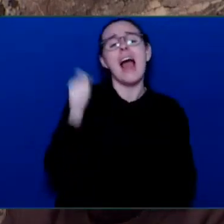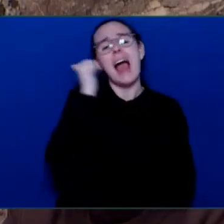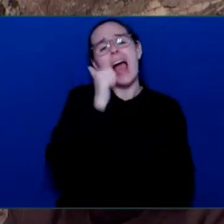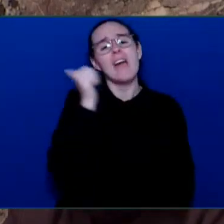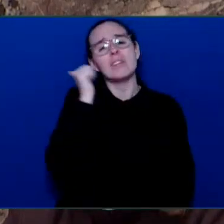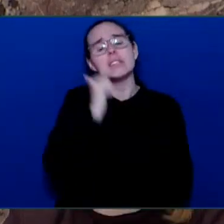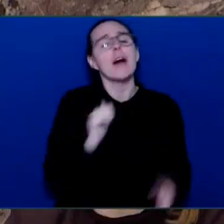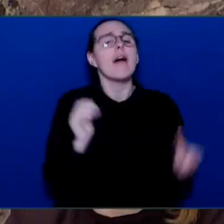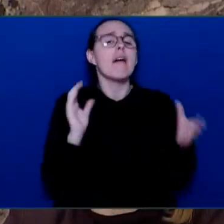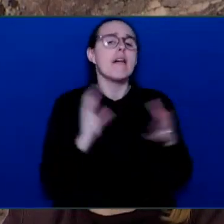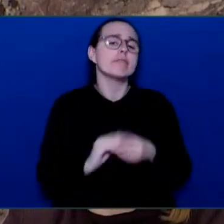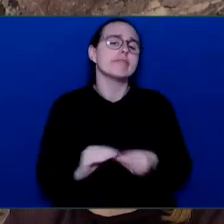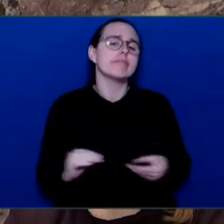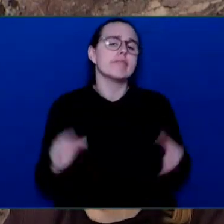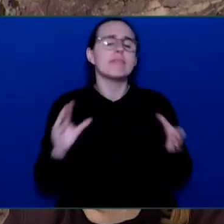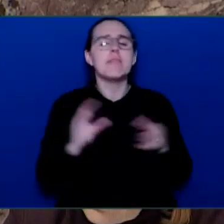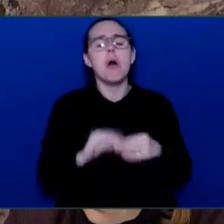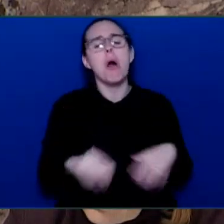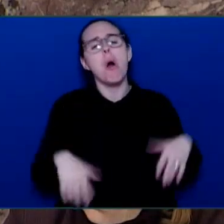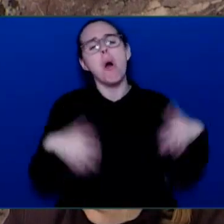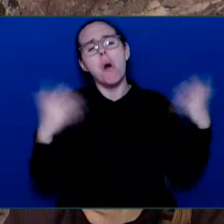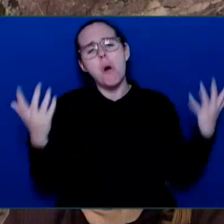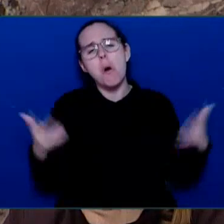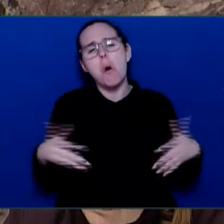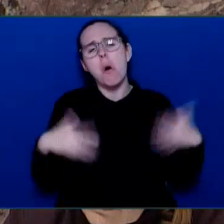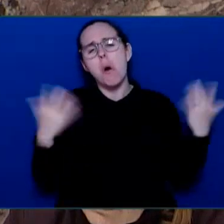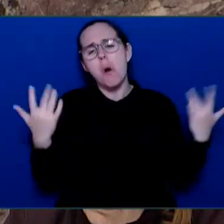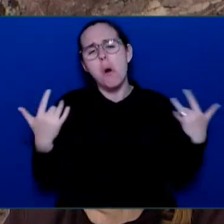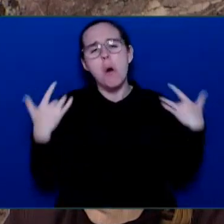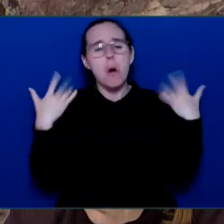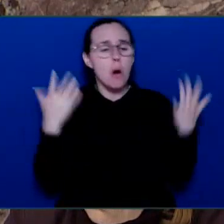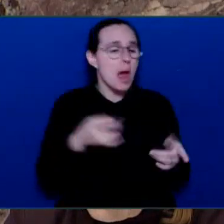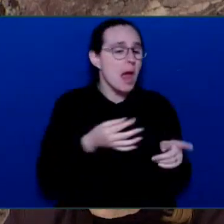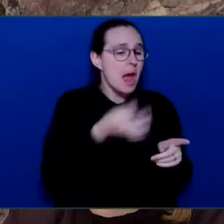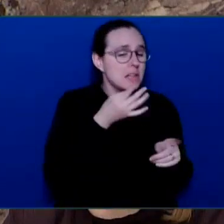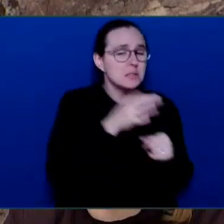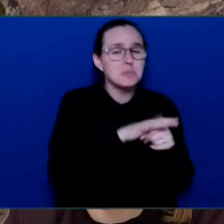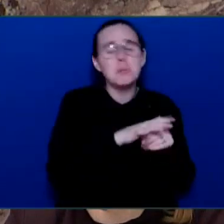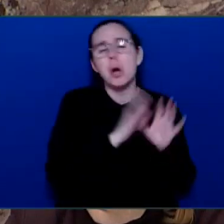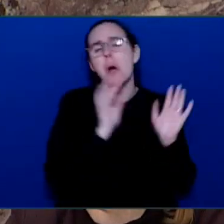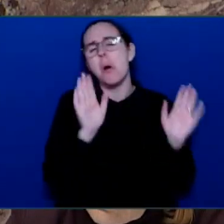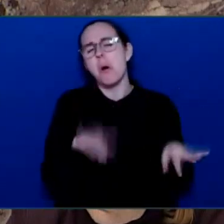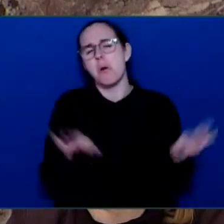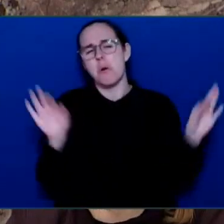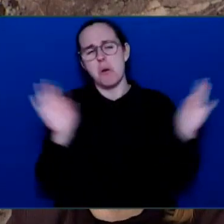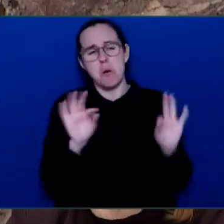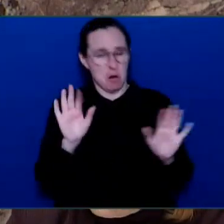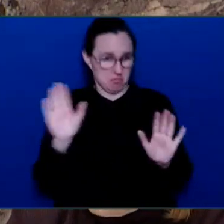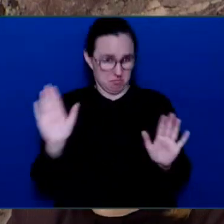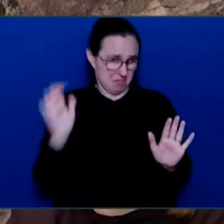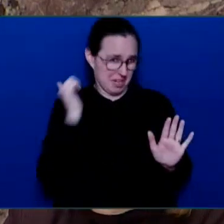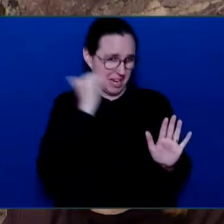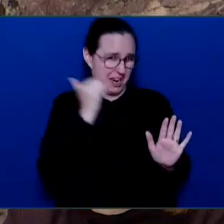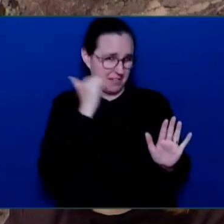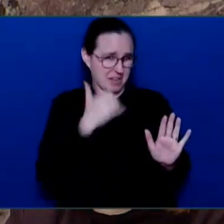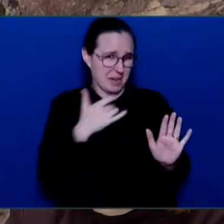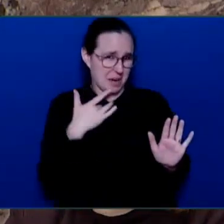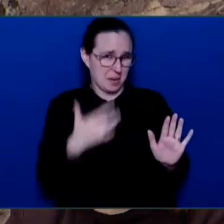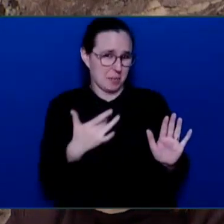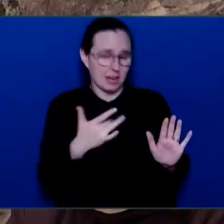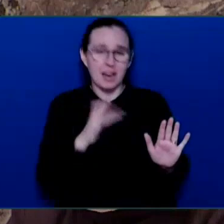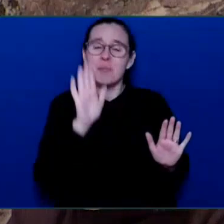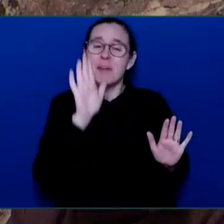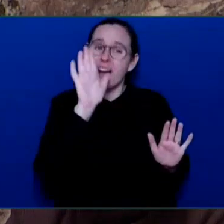But let's be clear, they are using this government's own documents. And in fact, his arguments, the